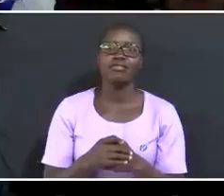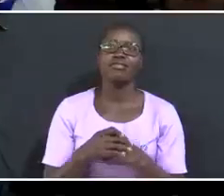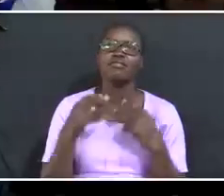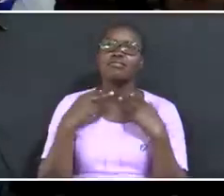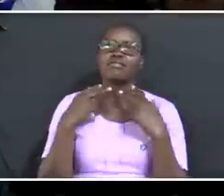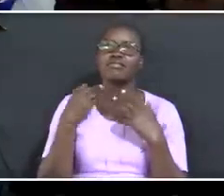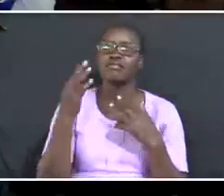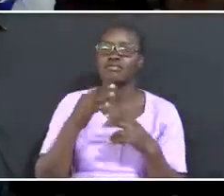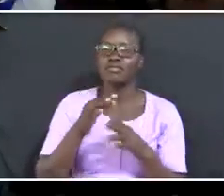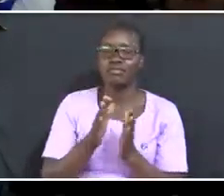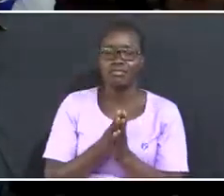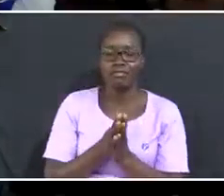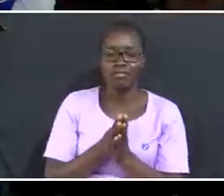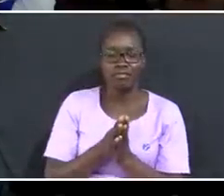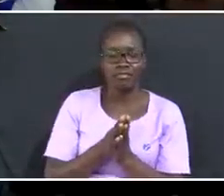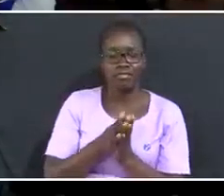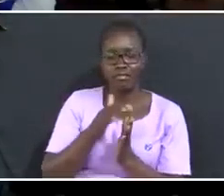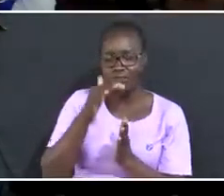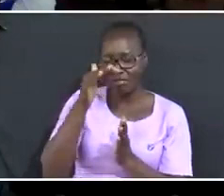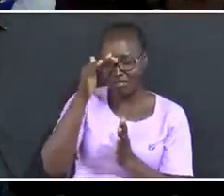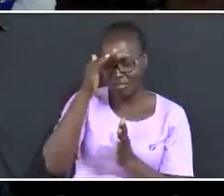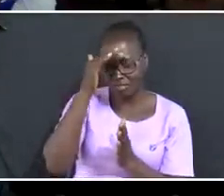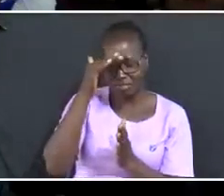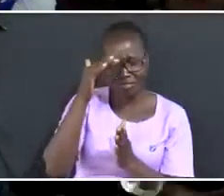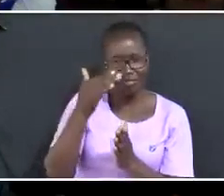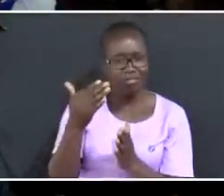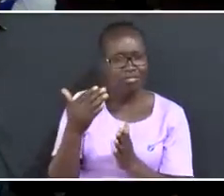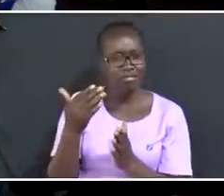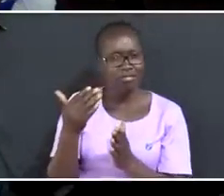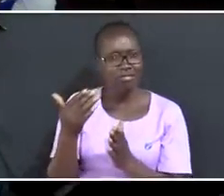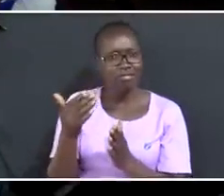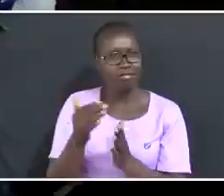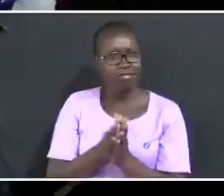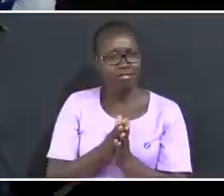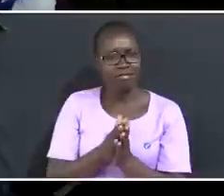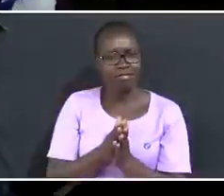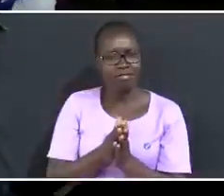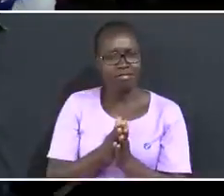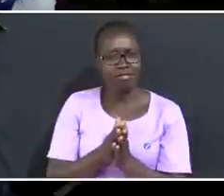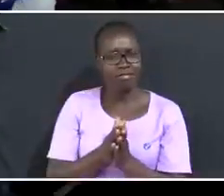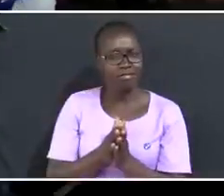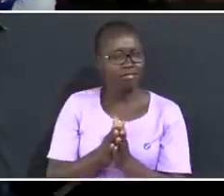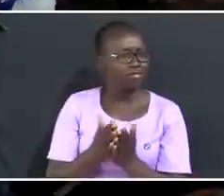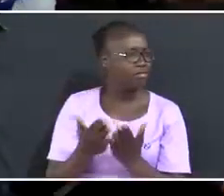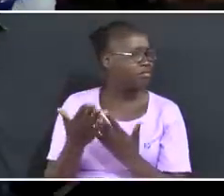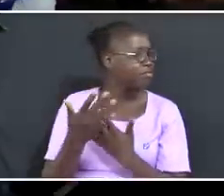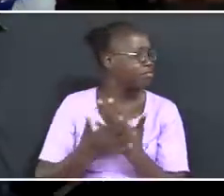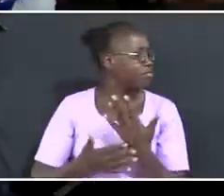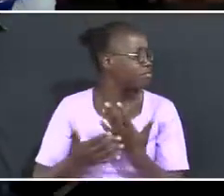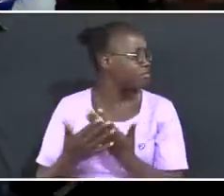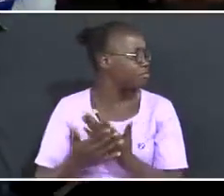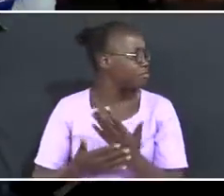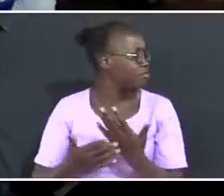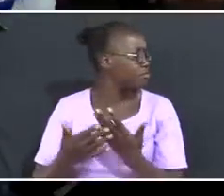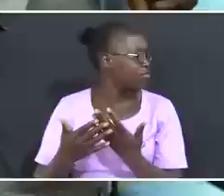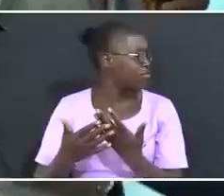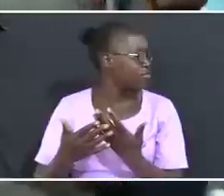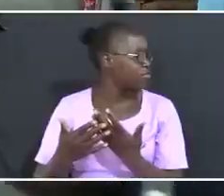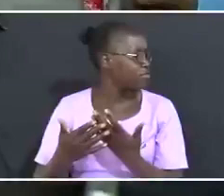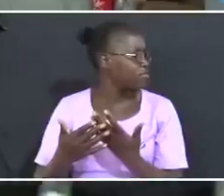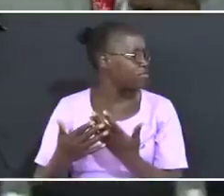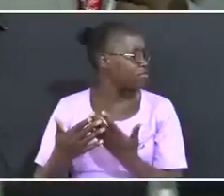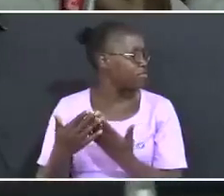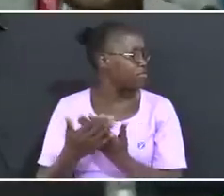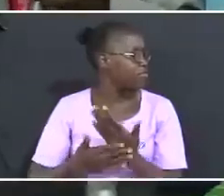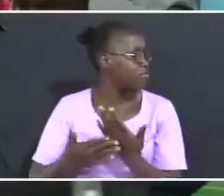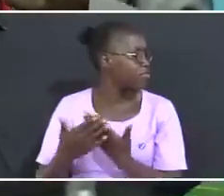Captivity of drugs, young people, addictions of every description, computer. You know, computer.